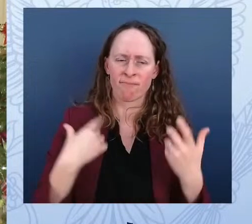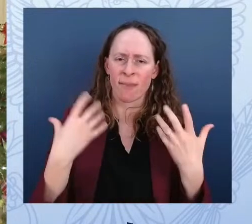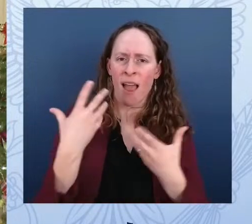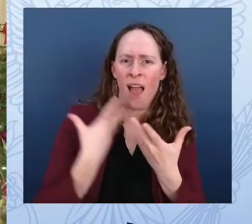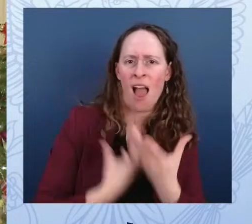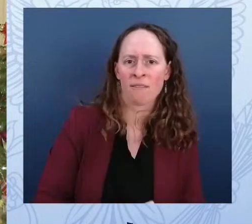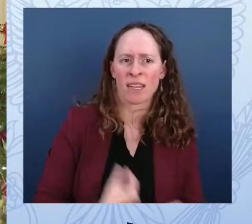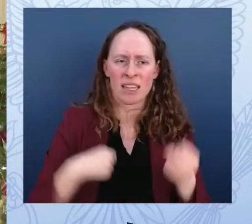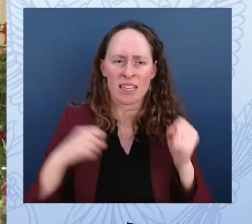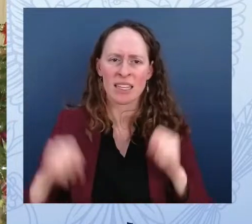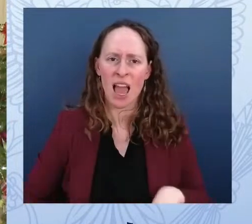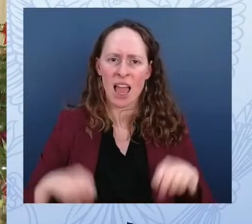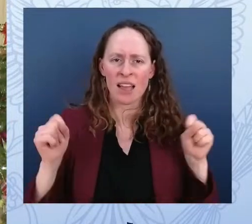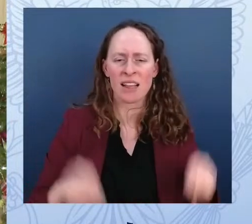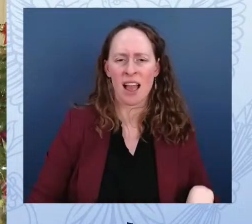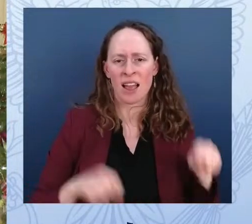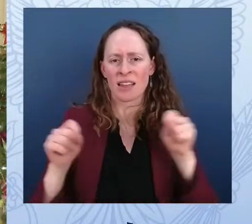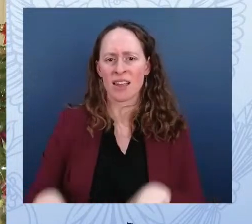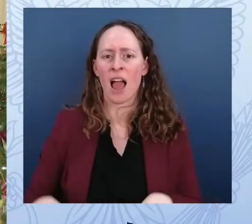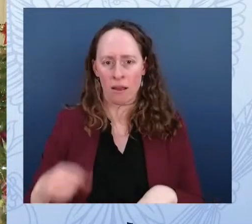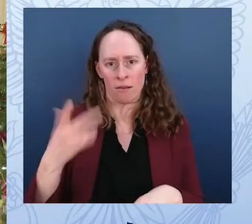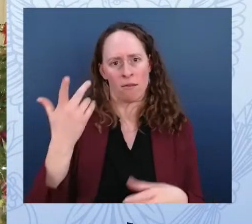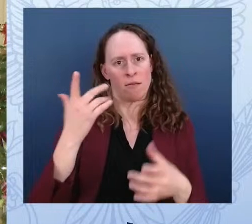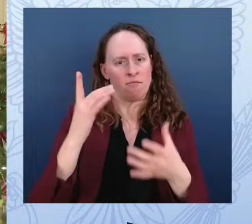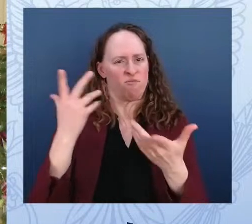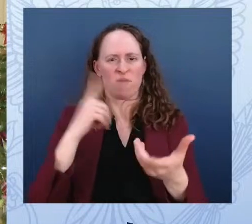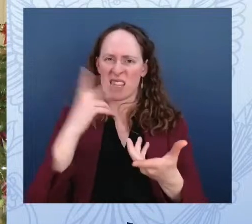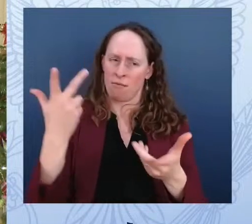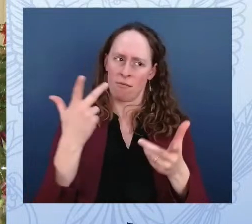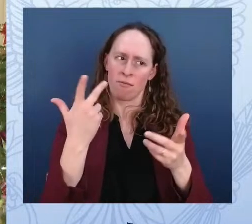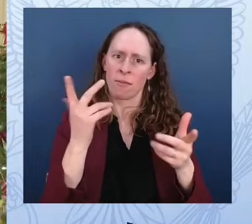set. With this opportunity, I found